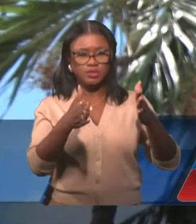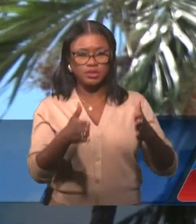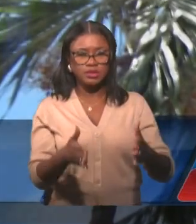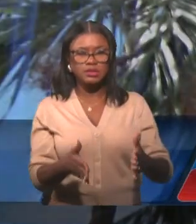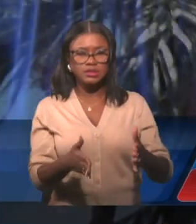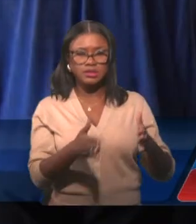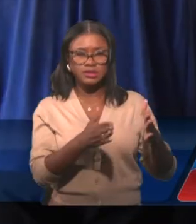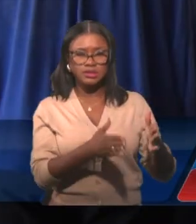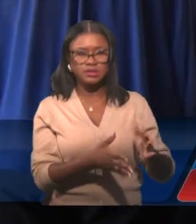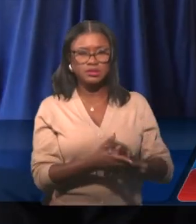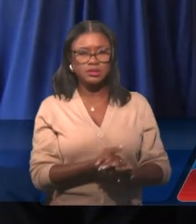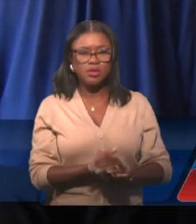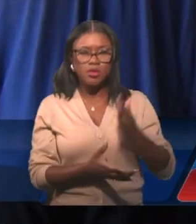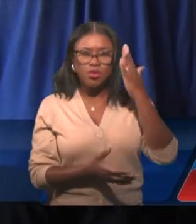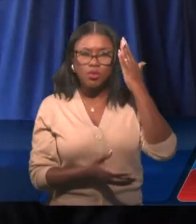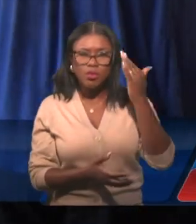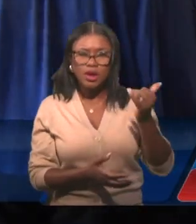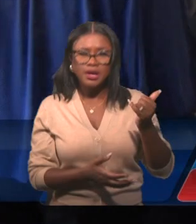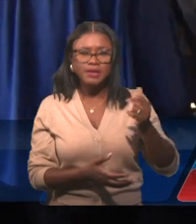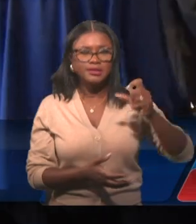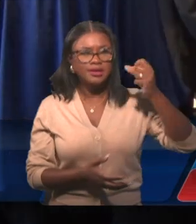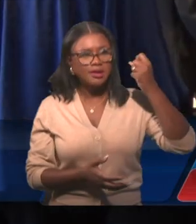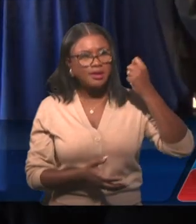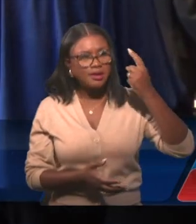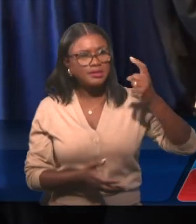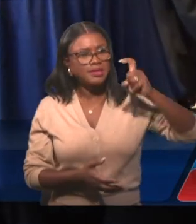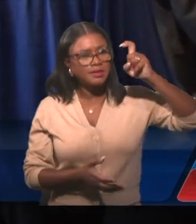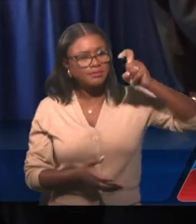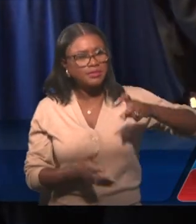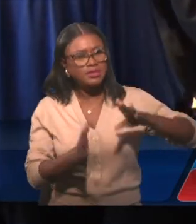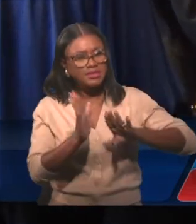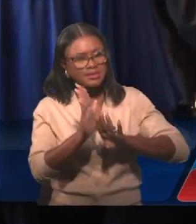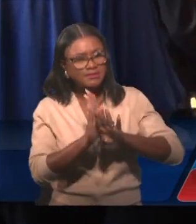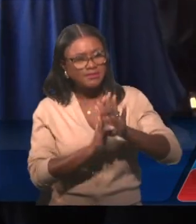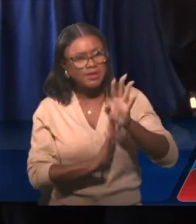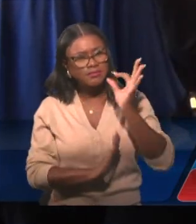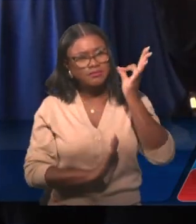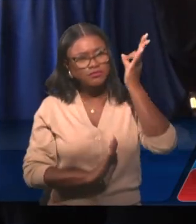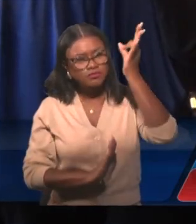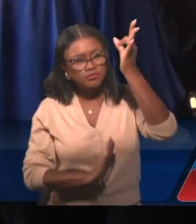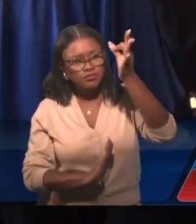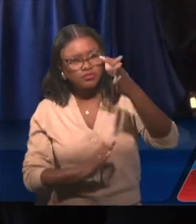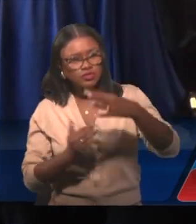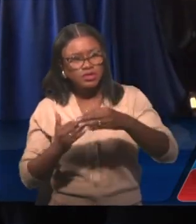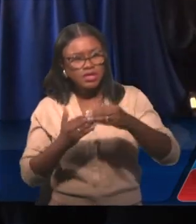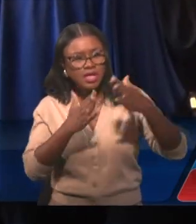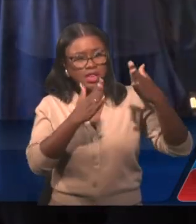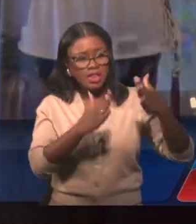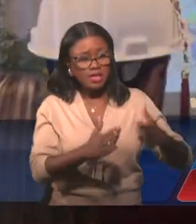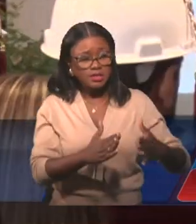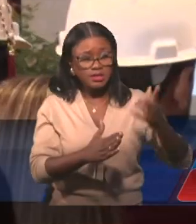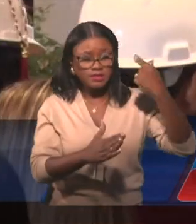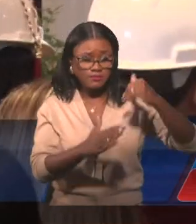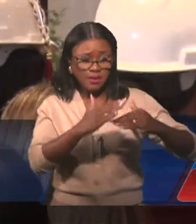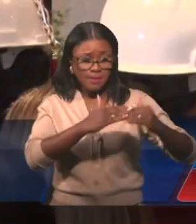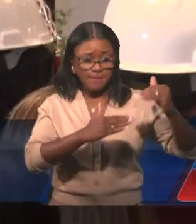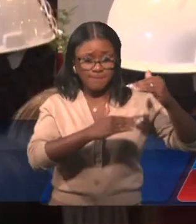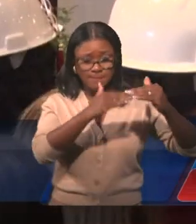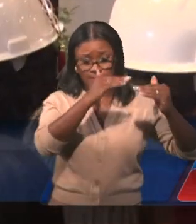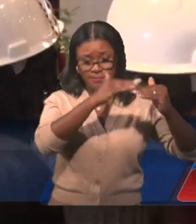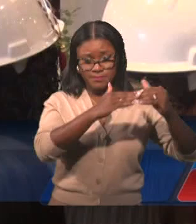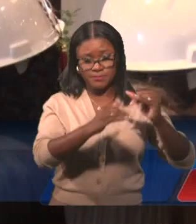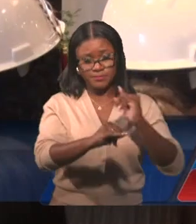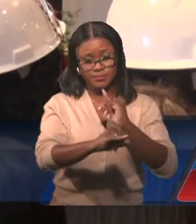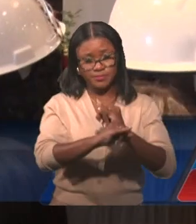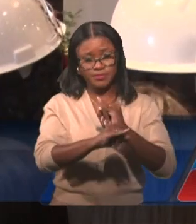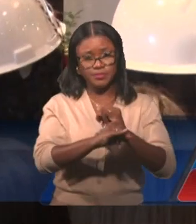really, because we recognize that we have to develop the future leadership of the construction industry. He said this